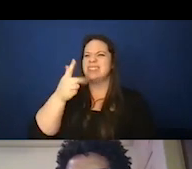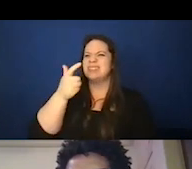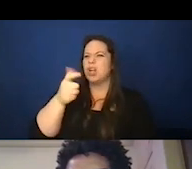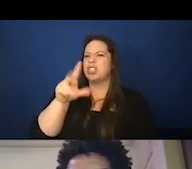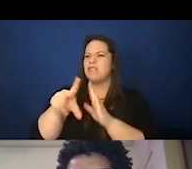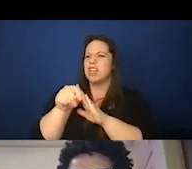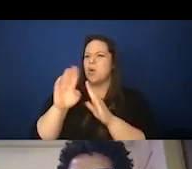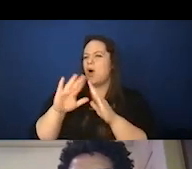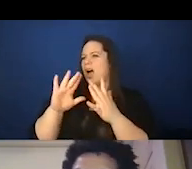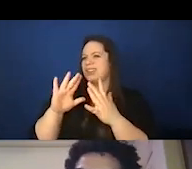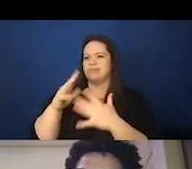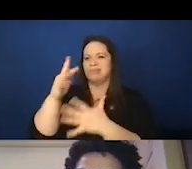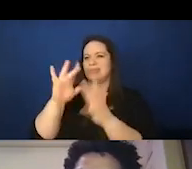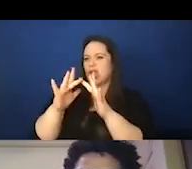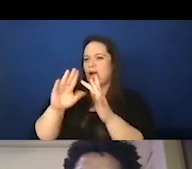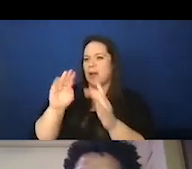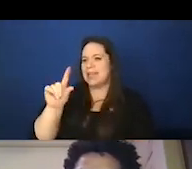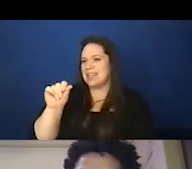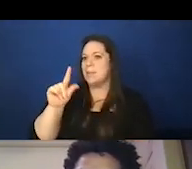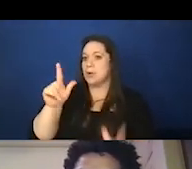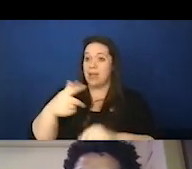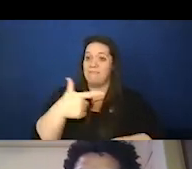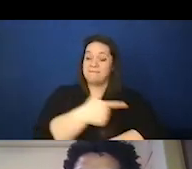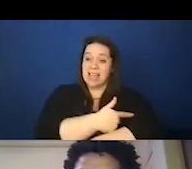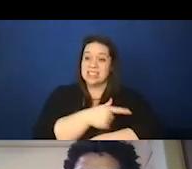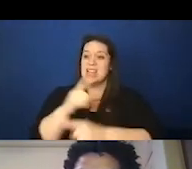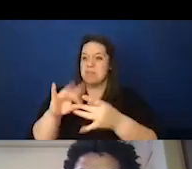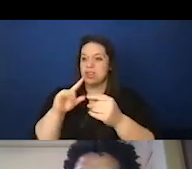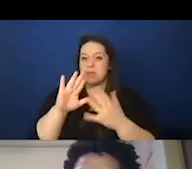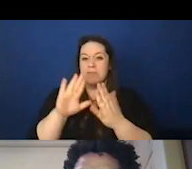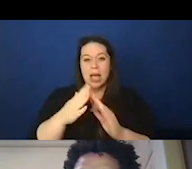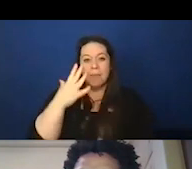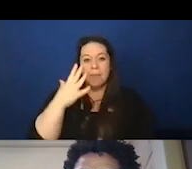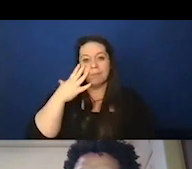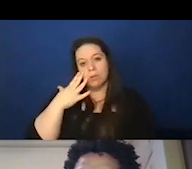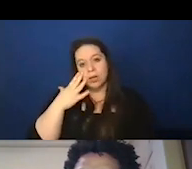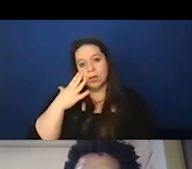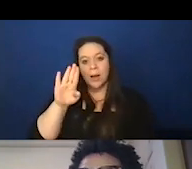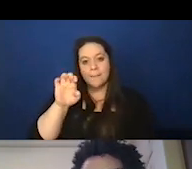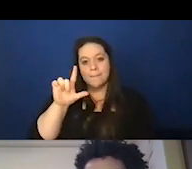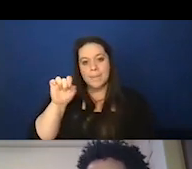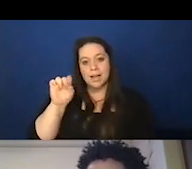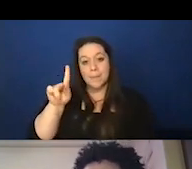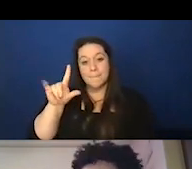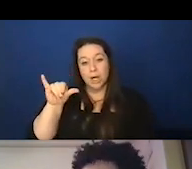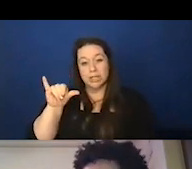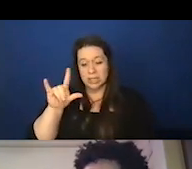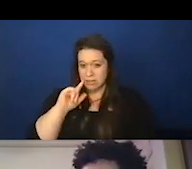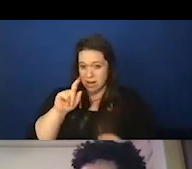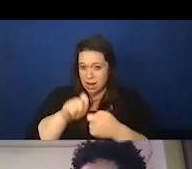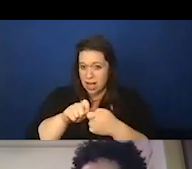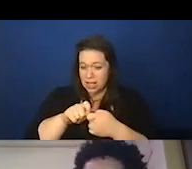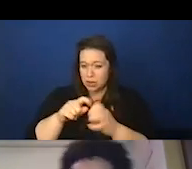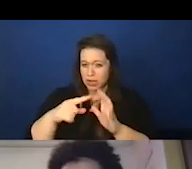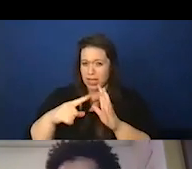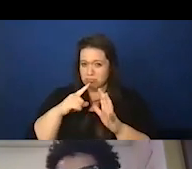media. Someone who was vaccinated mentioned that she had gotten Bell's palsy, and they wanted to know if this was an accurate